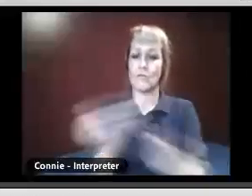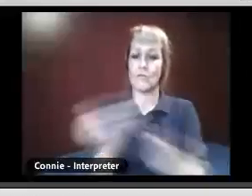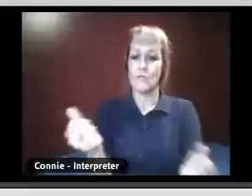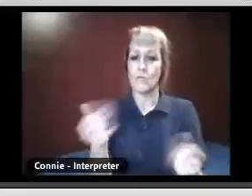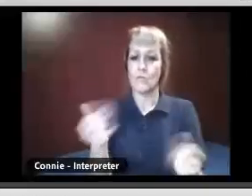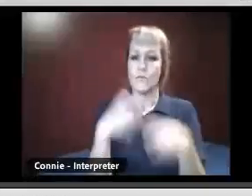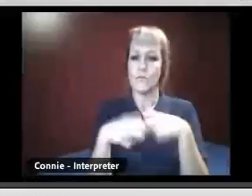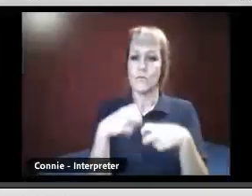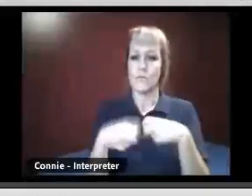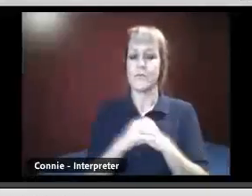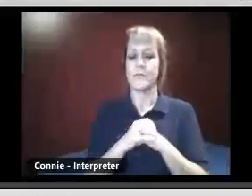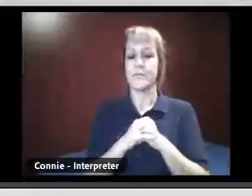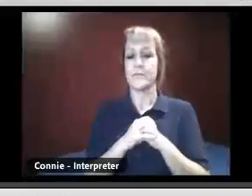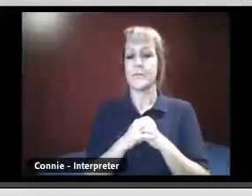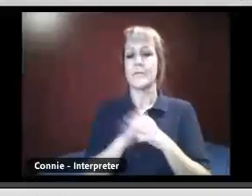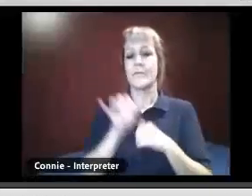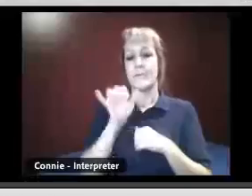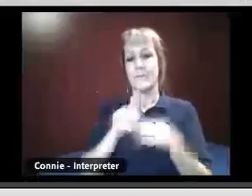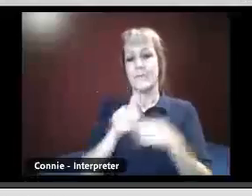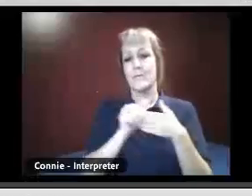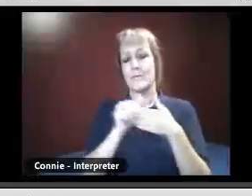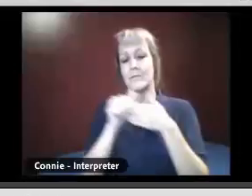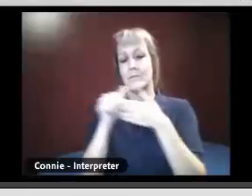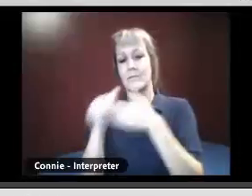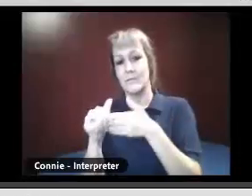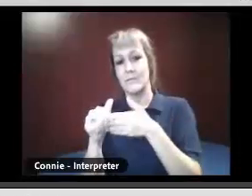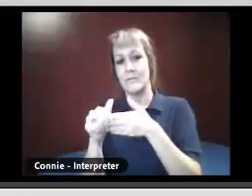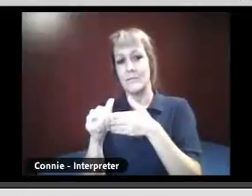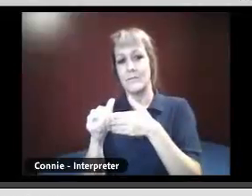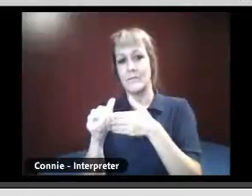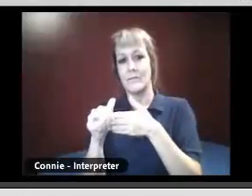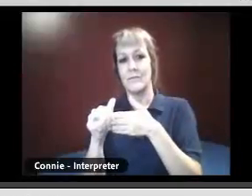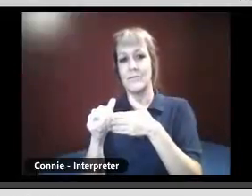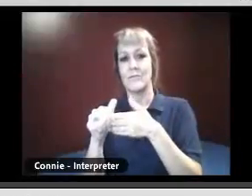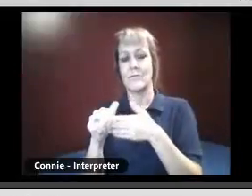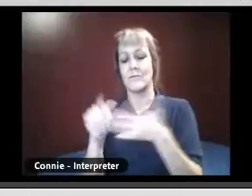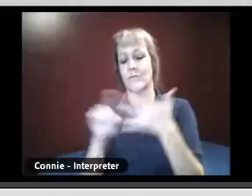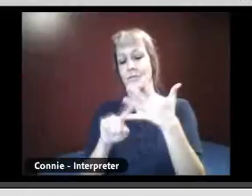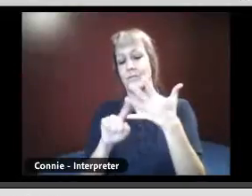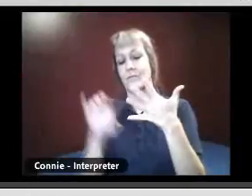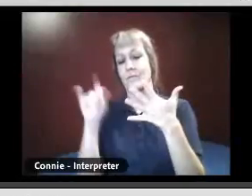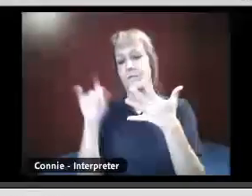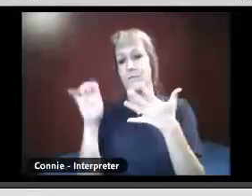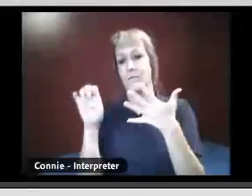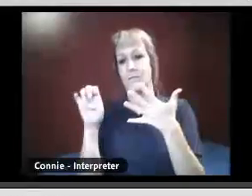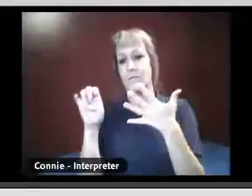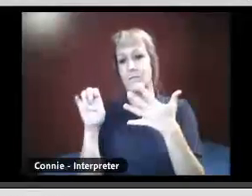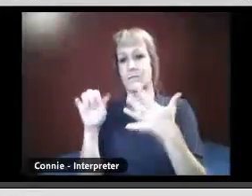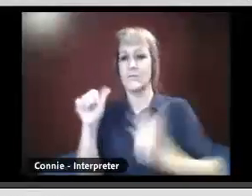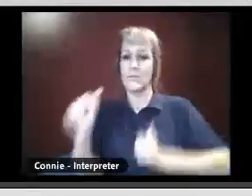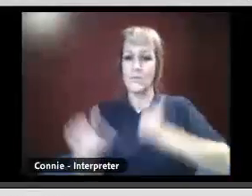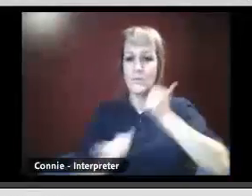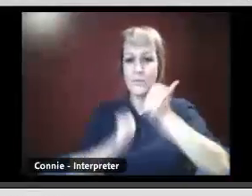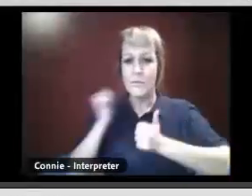is? Right? And that's what leads us, to the fifth style, which is truly an assertive,